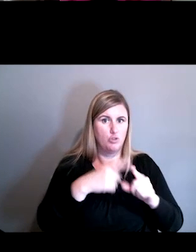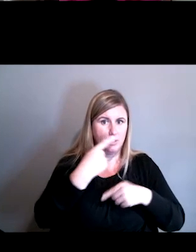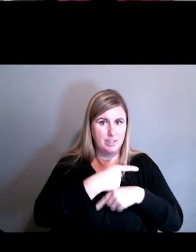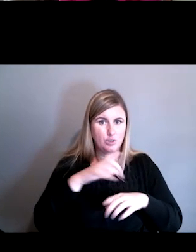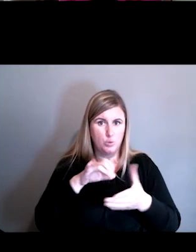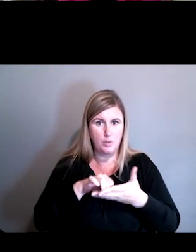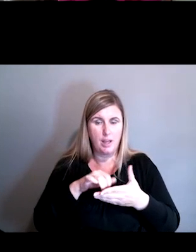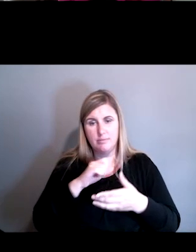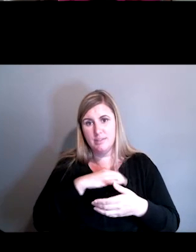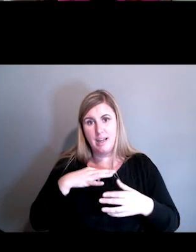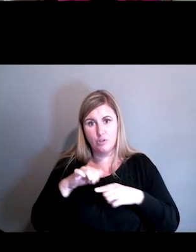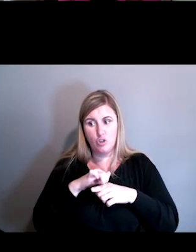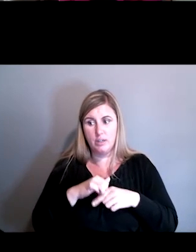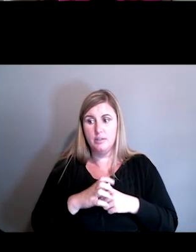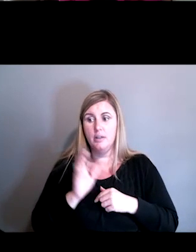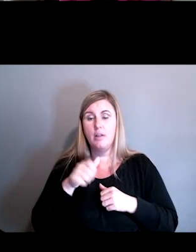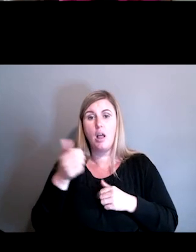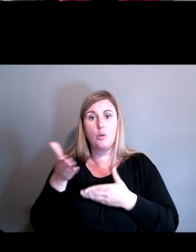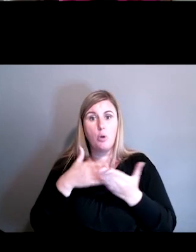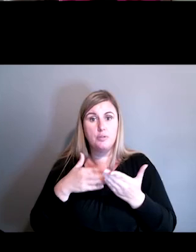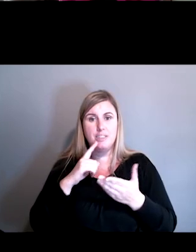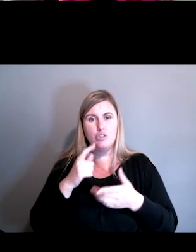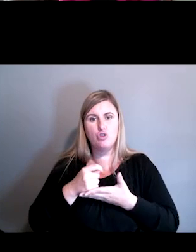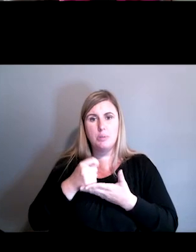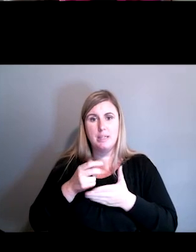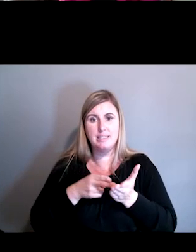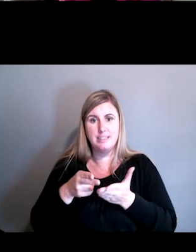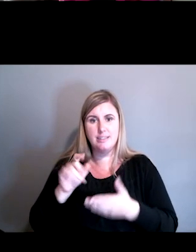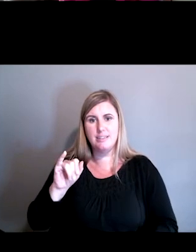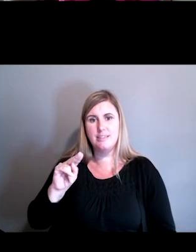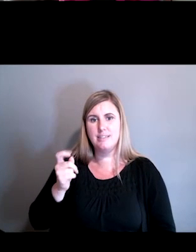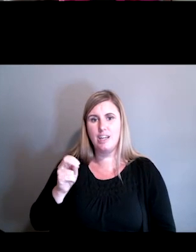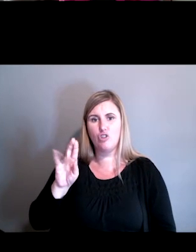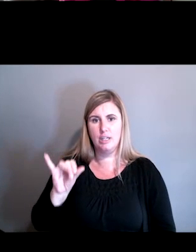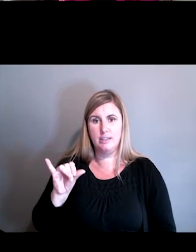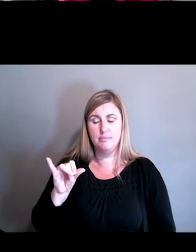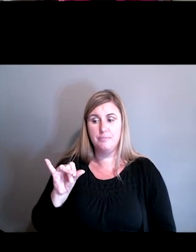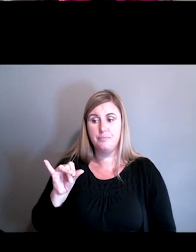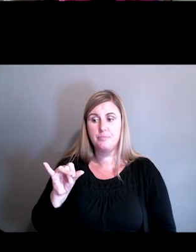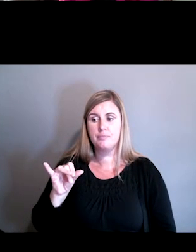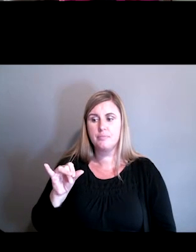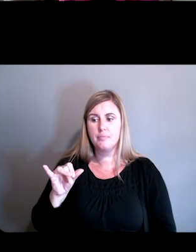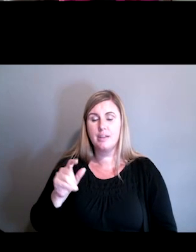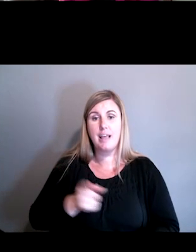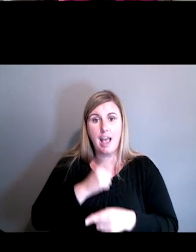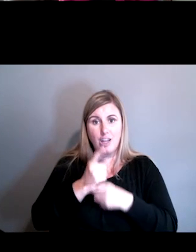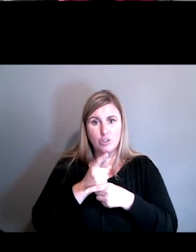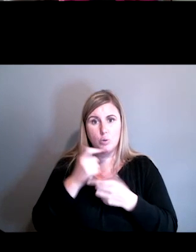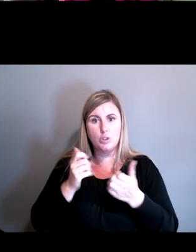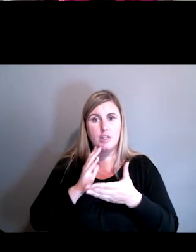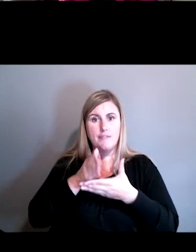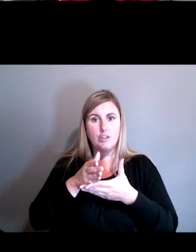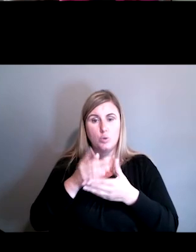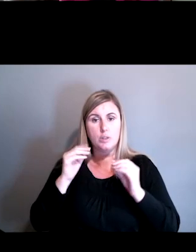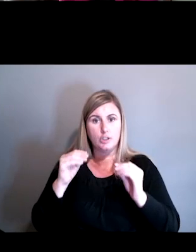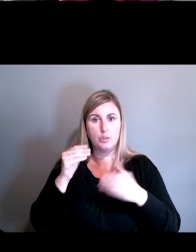treatment integrity. Treatment integrity is the accuracy in which an intervention or teaching procedure is implemented. Since all of your